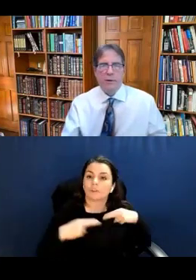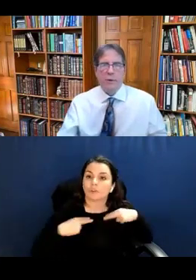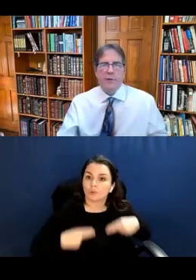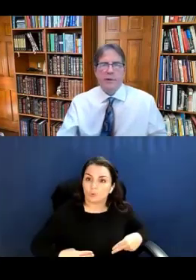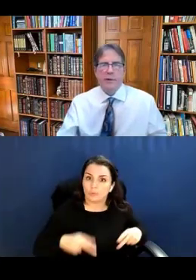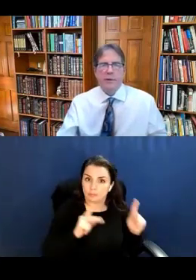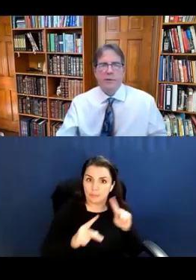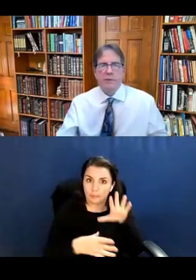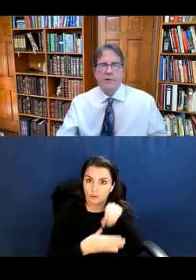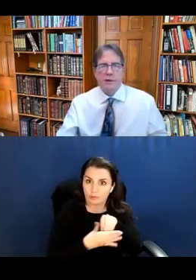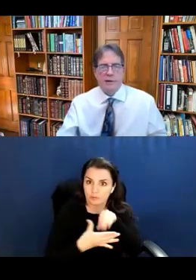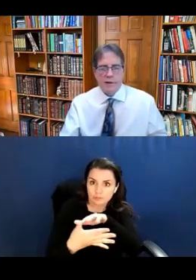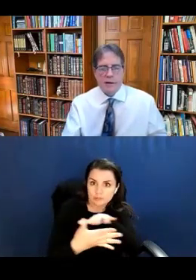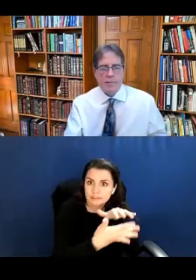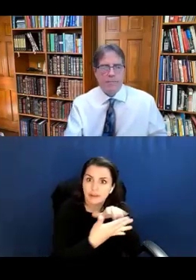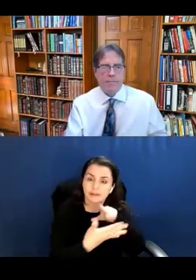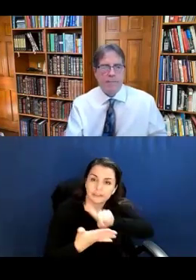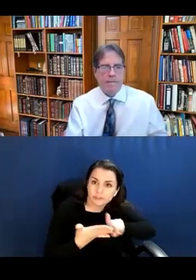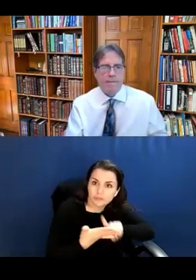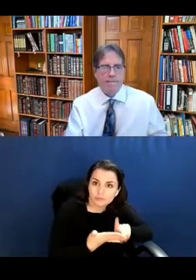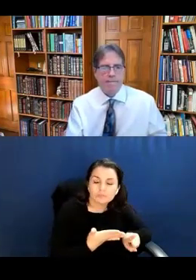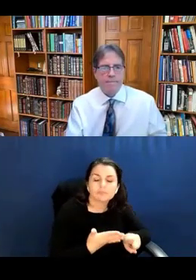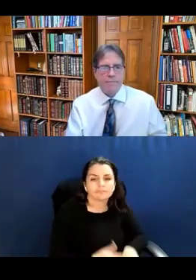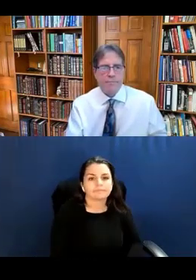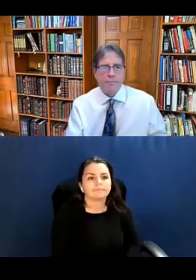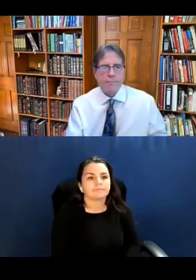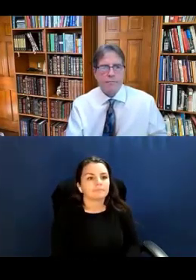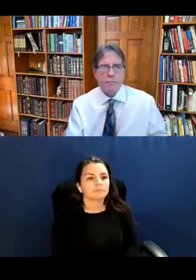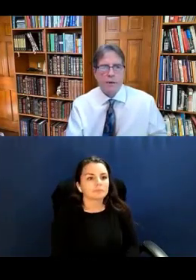the website here, listed at the top.